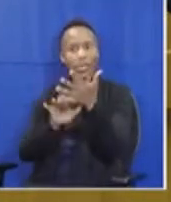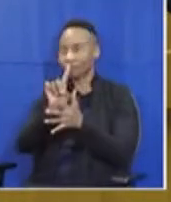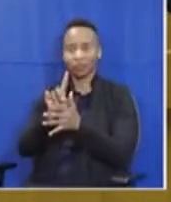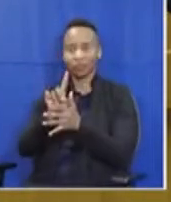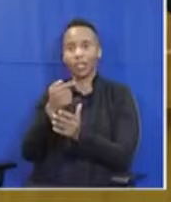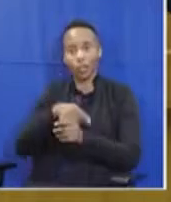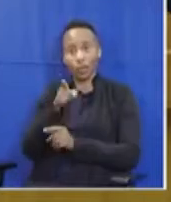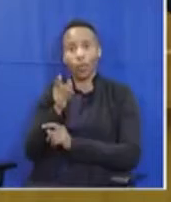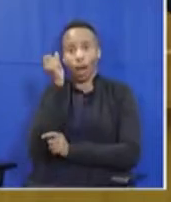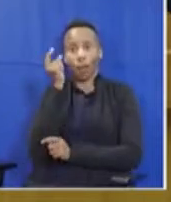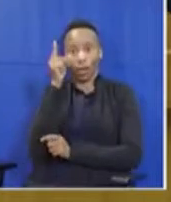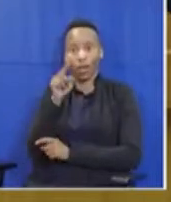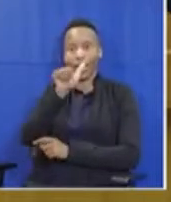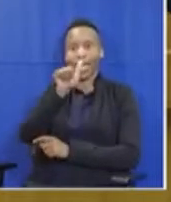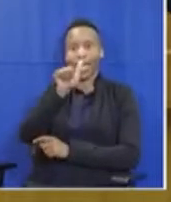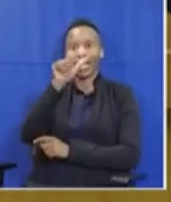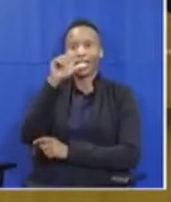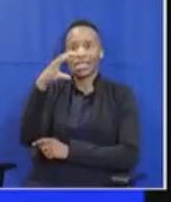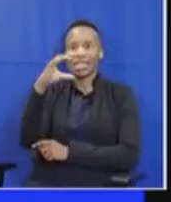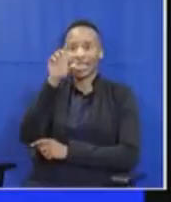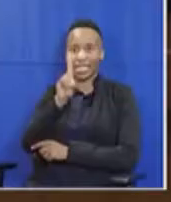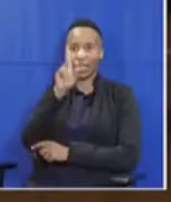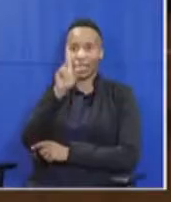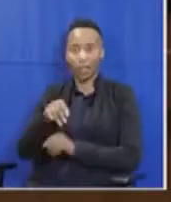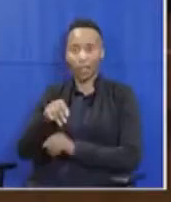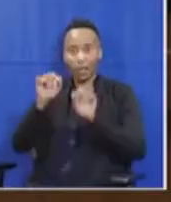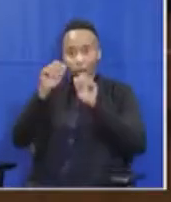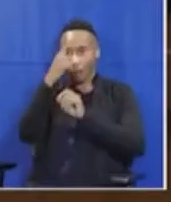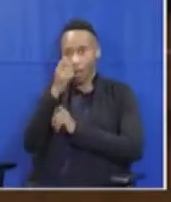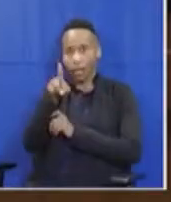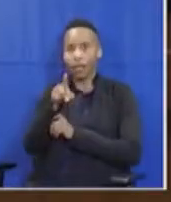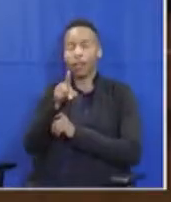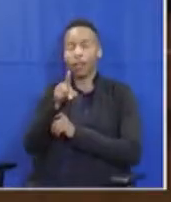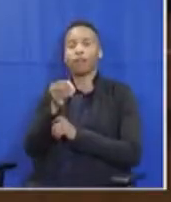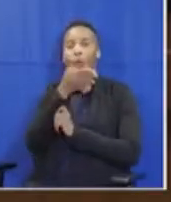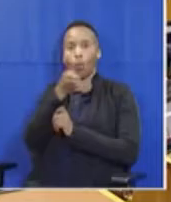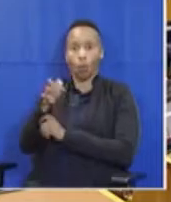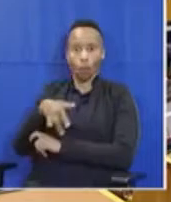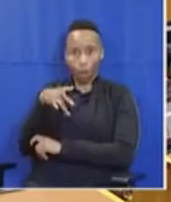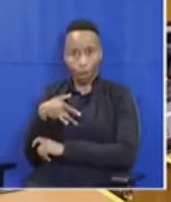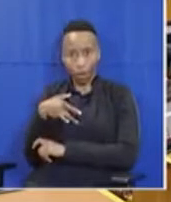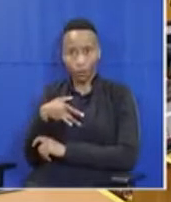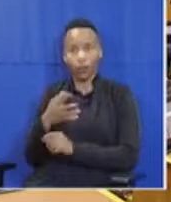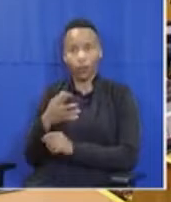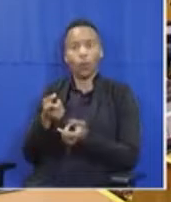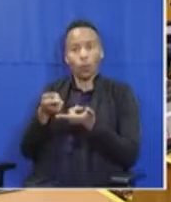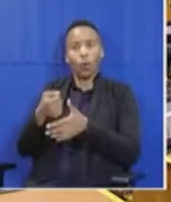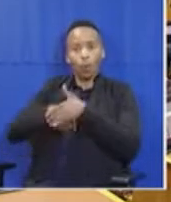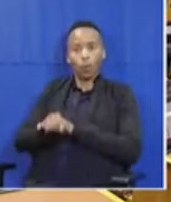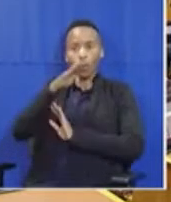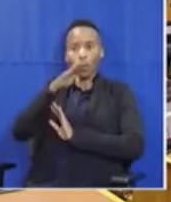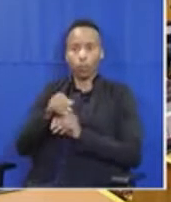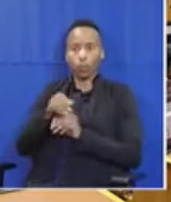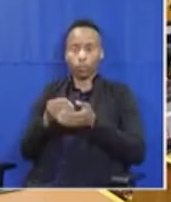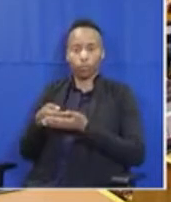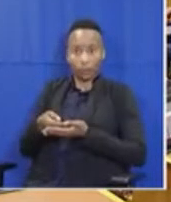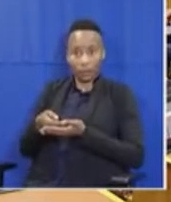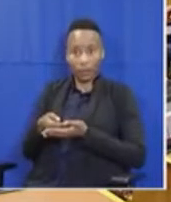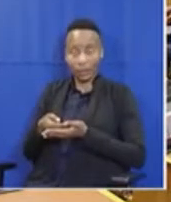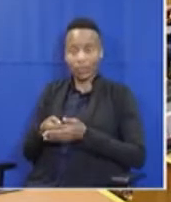the ACDP believes in the sanctity of human life and looks forward to a time when the life of an unborn child will be given the